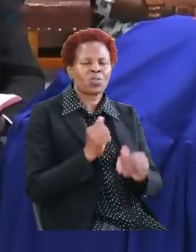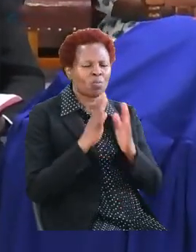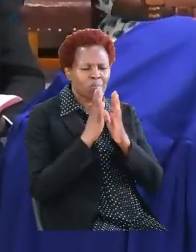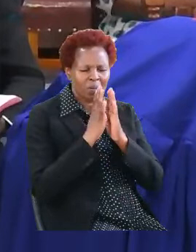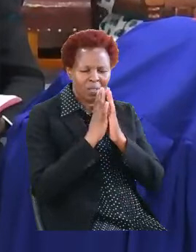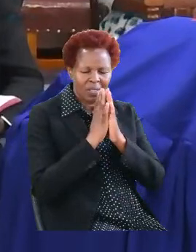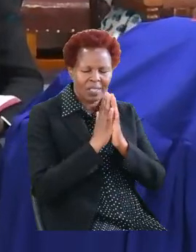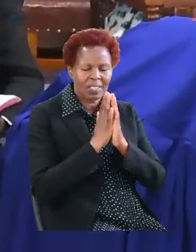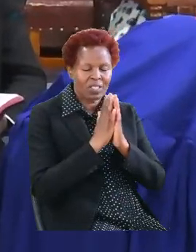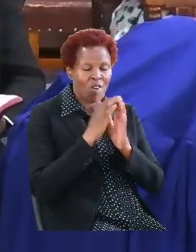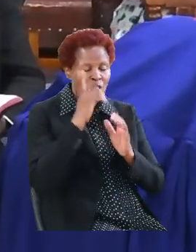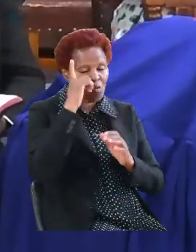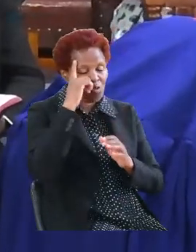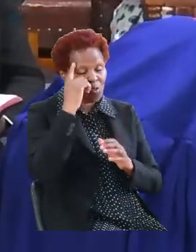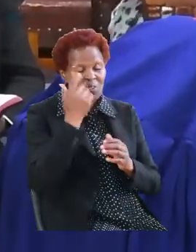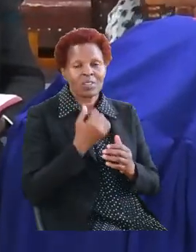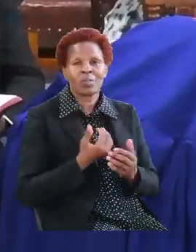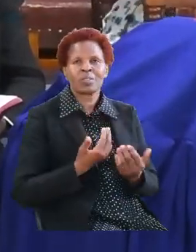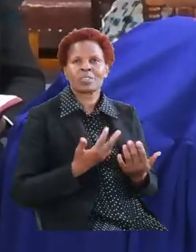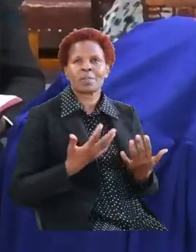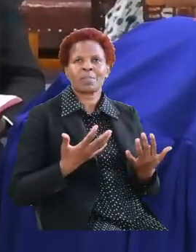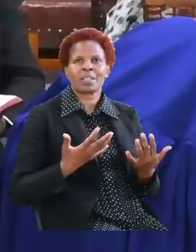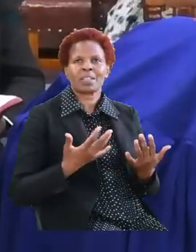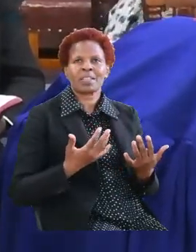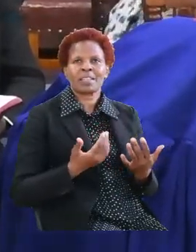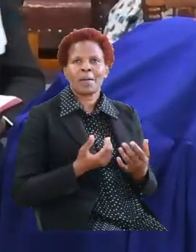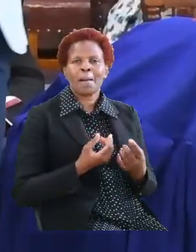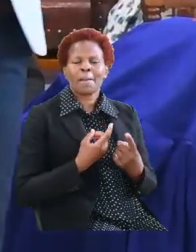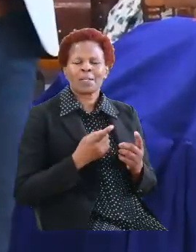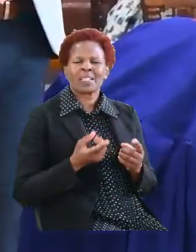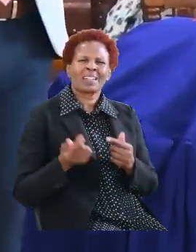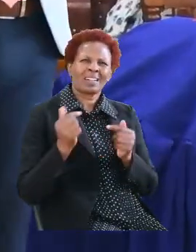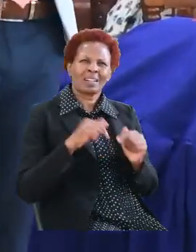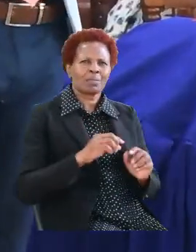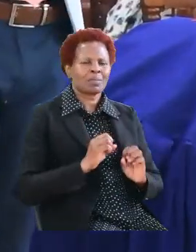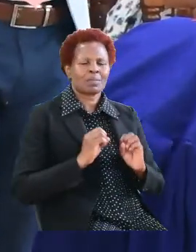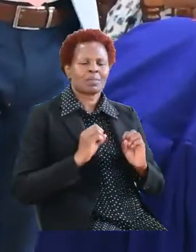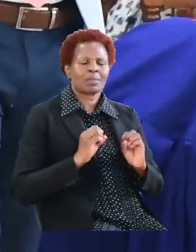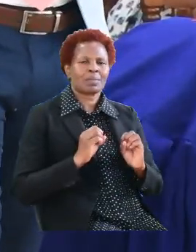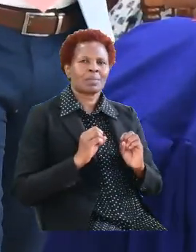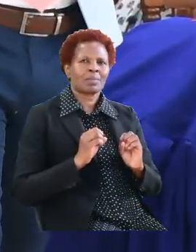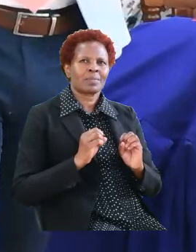prayed for an item, and it is not coming to pass in your life?